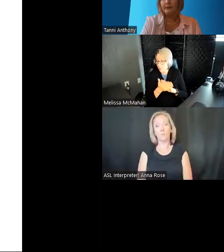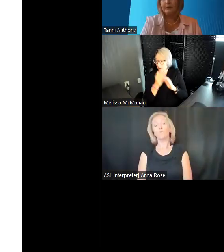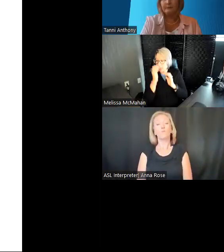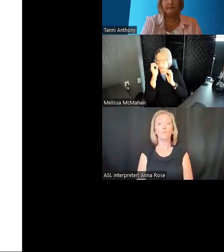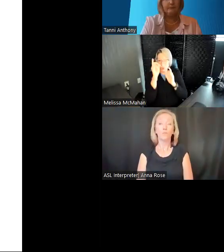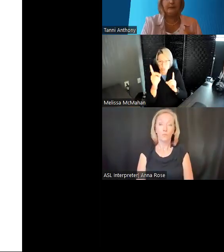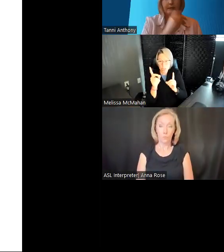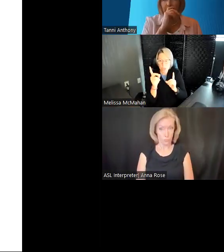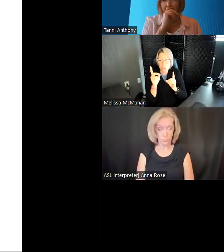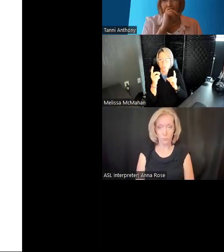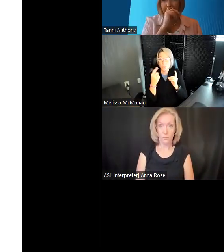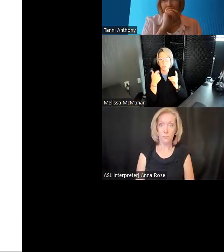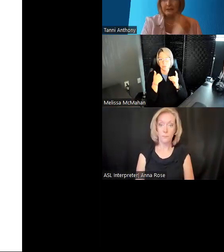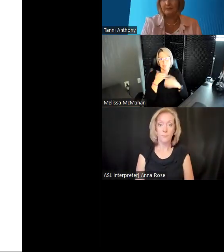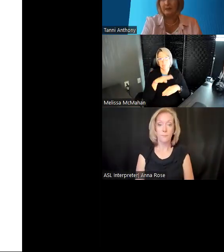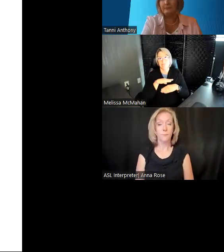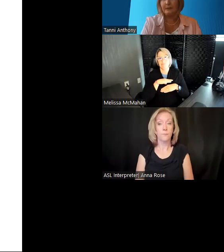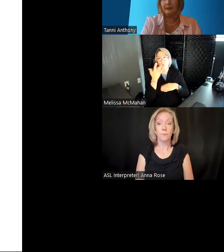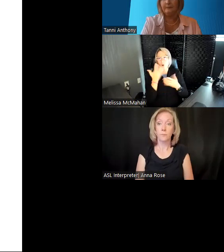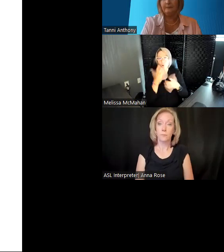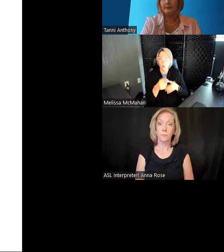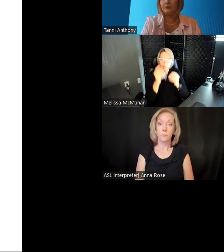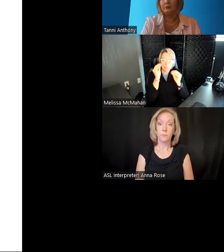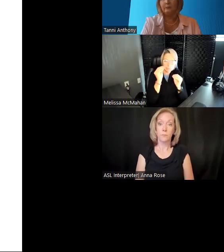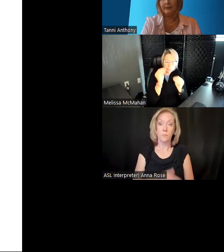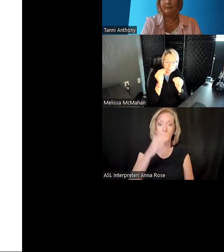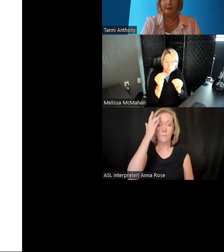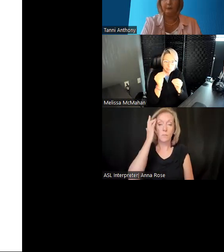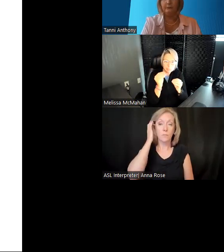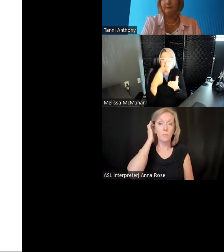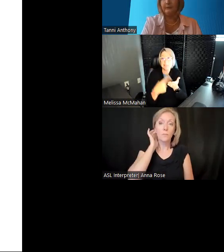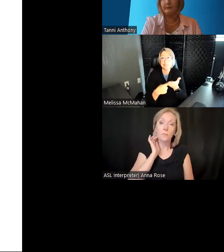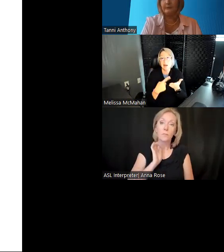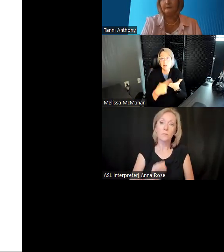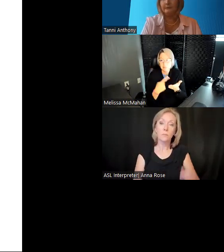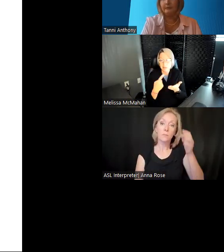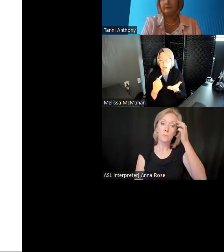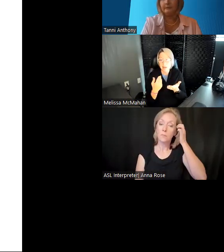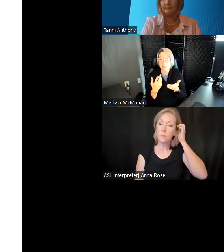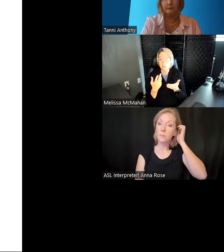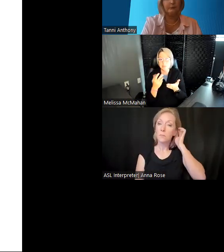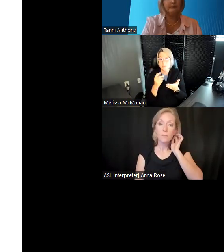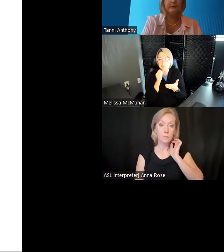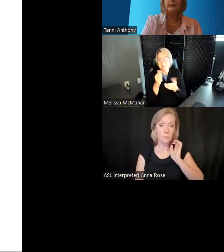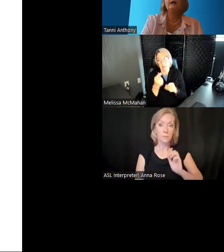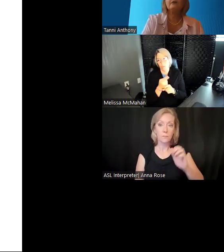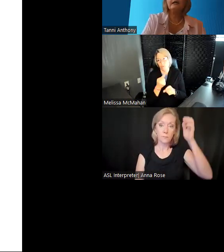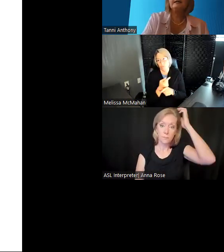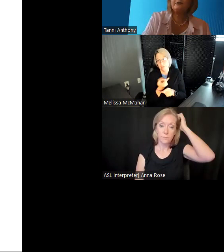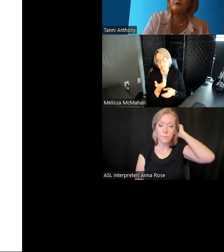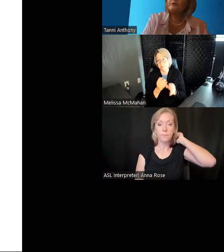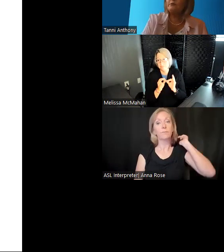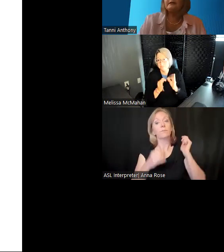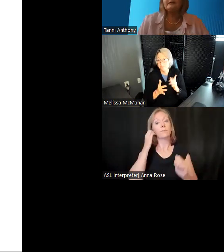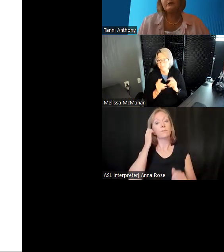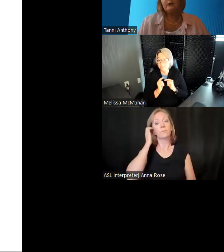giving educational advice, because sometimes, as you might know, it's not appropriate. Okay,